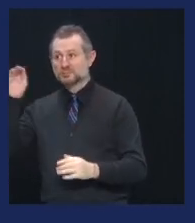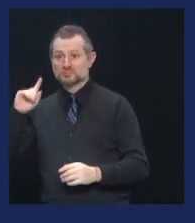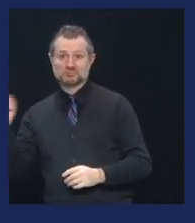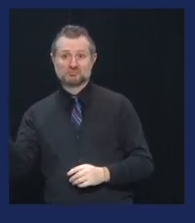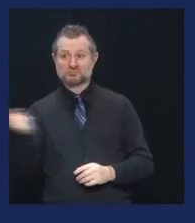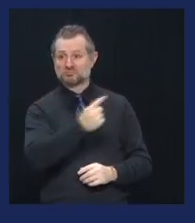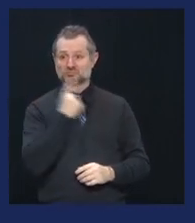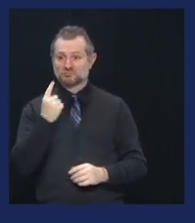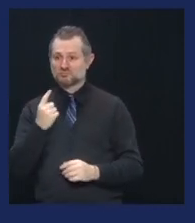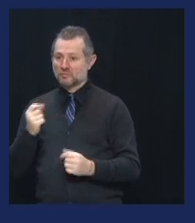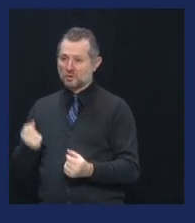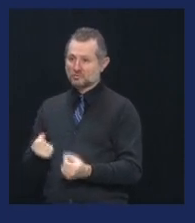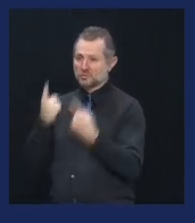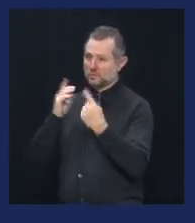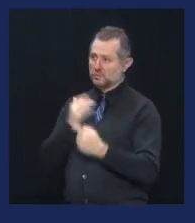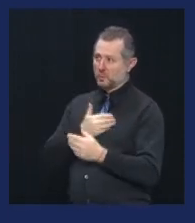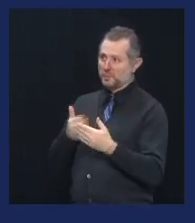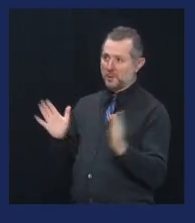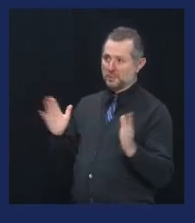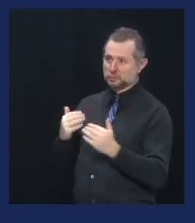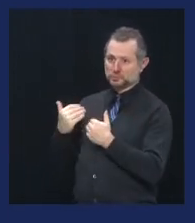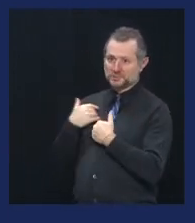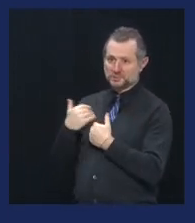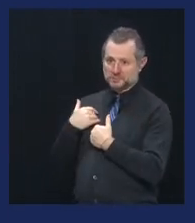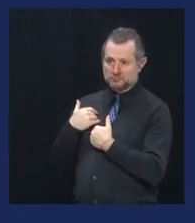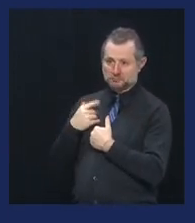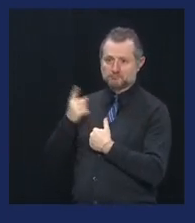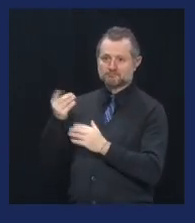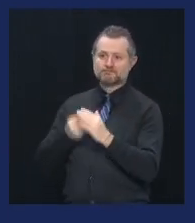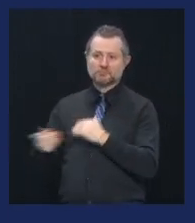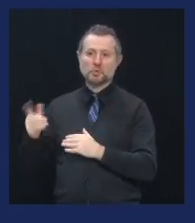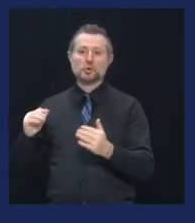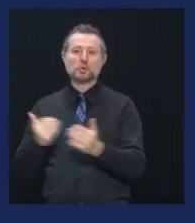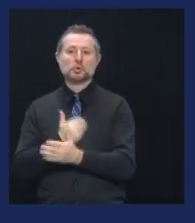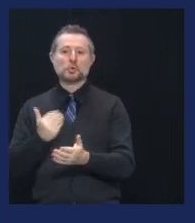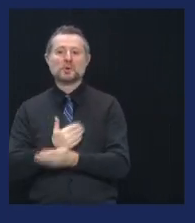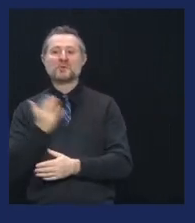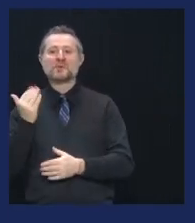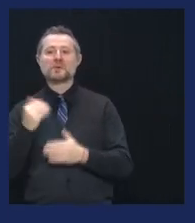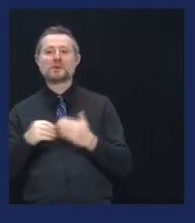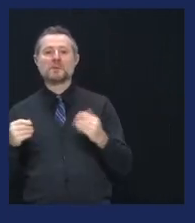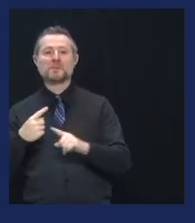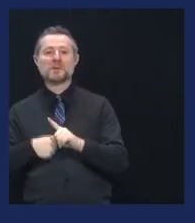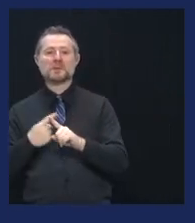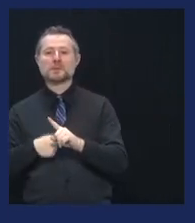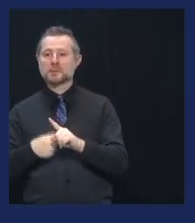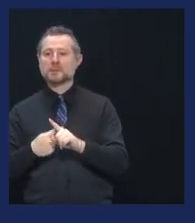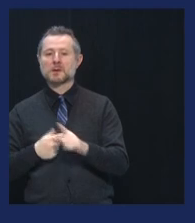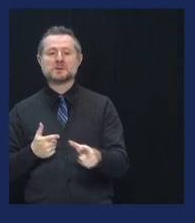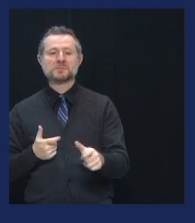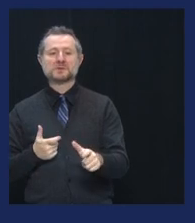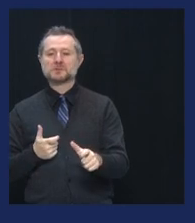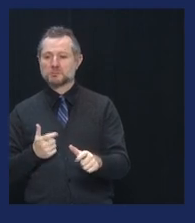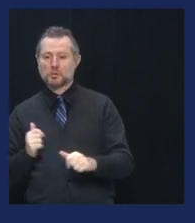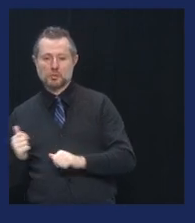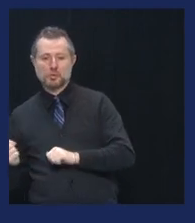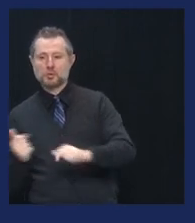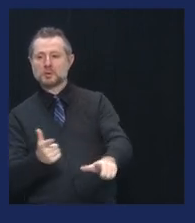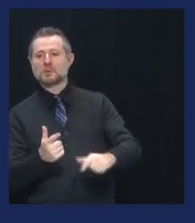responsibility and offer $15 per month high-speed internet service to all